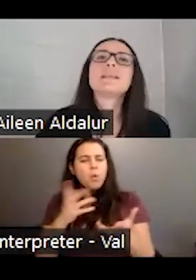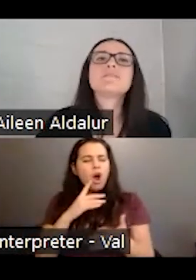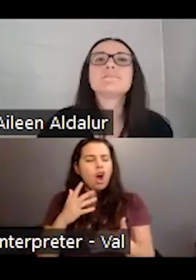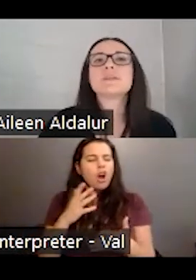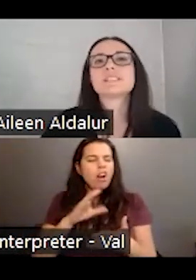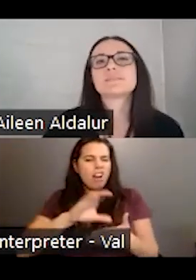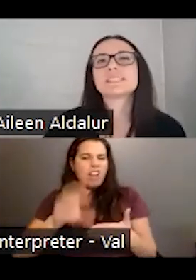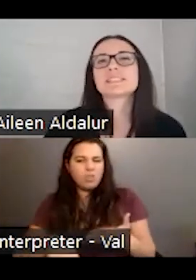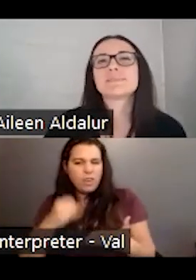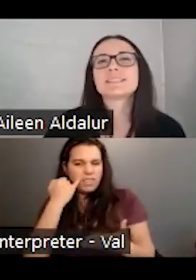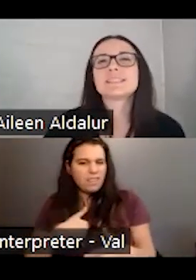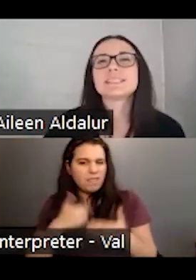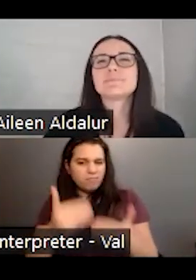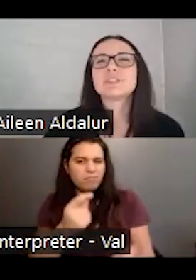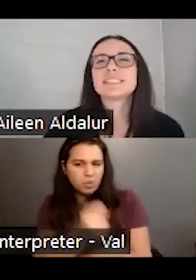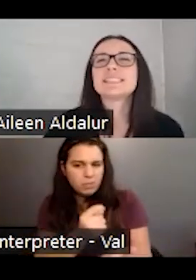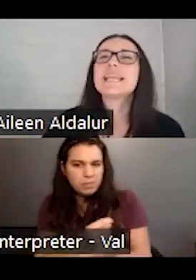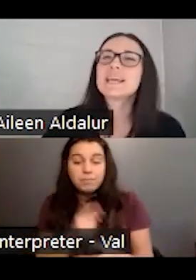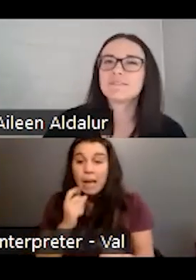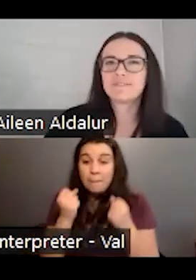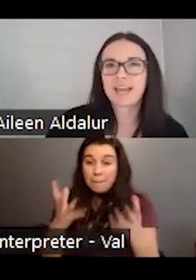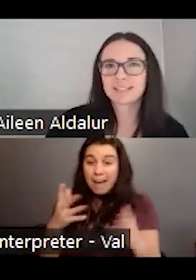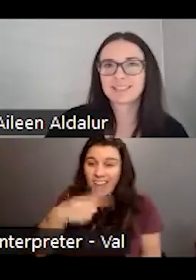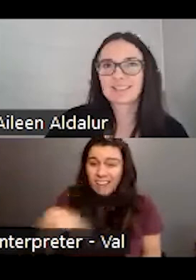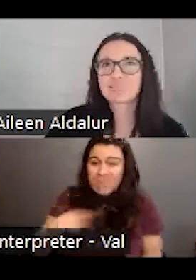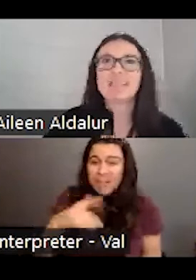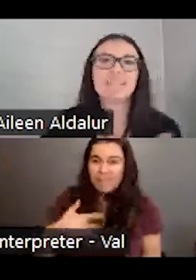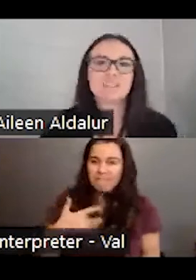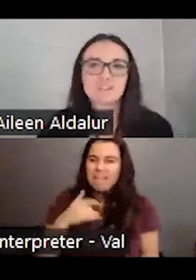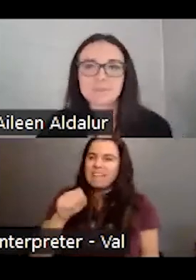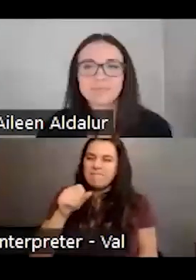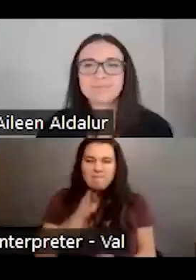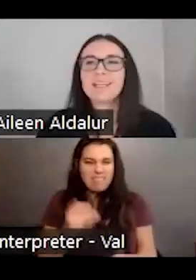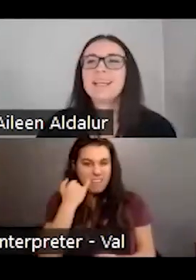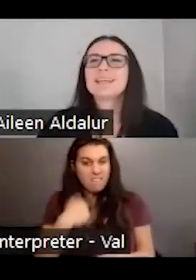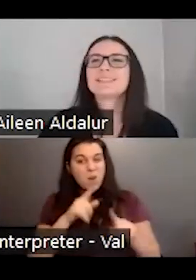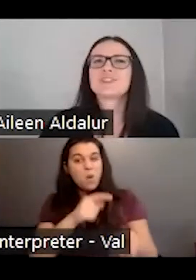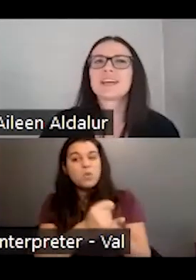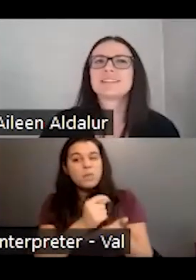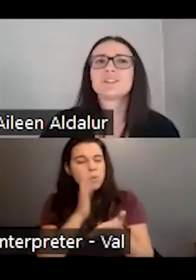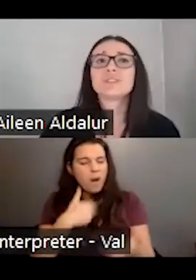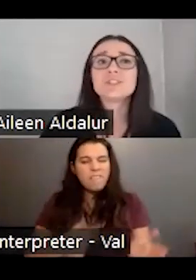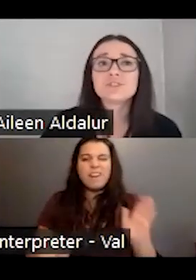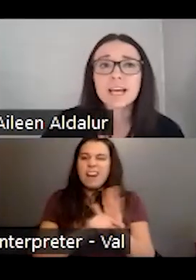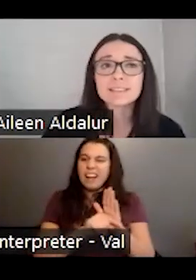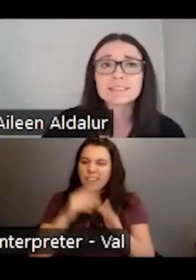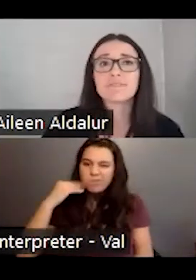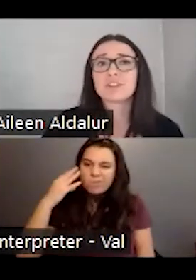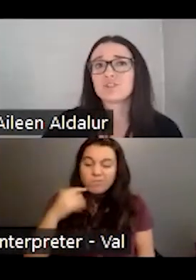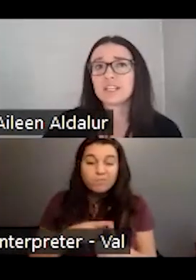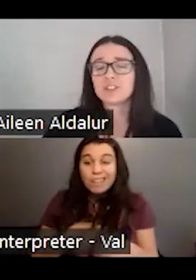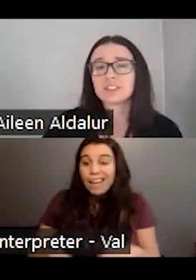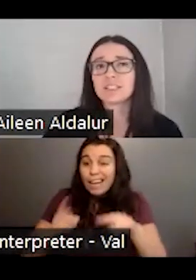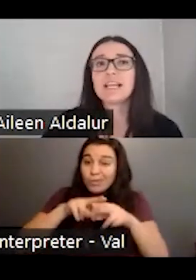Well, many of the participants expected to experience negative effects if they attended treatment, such as increased stress